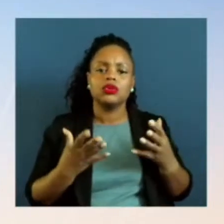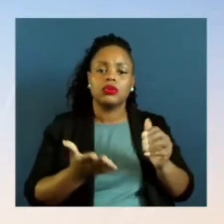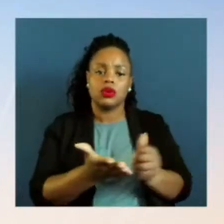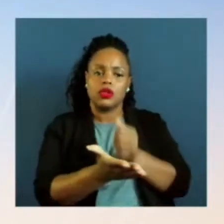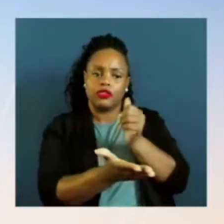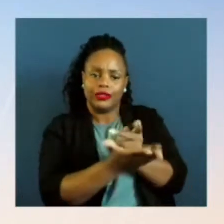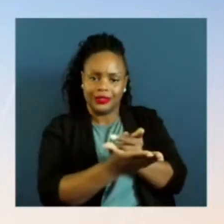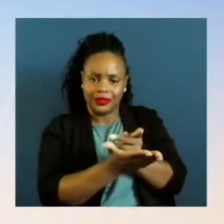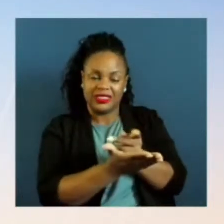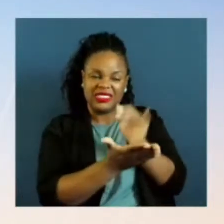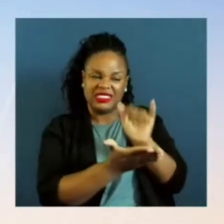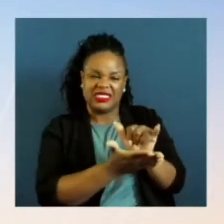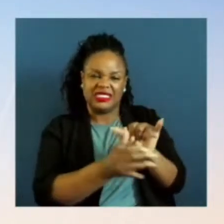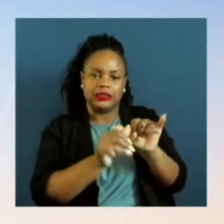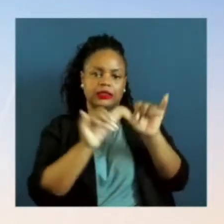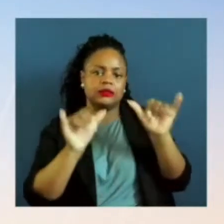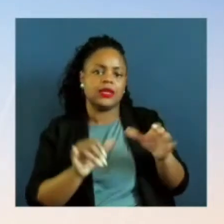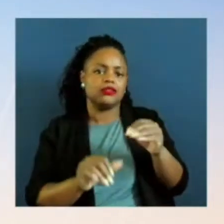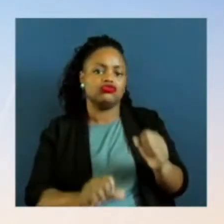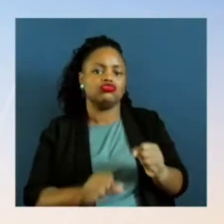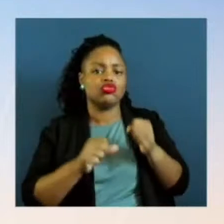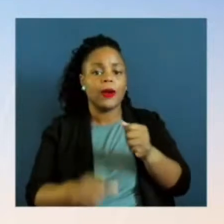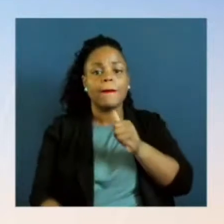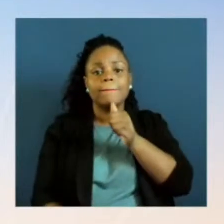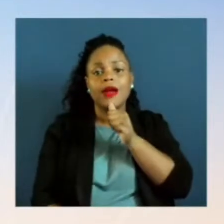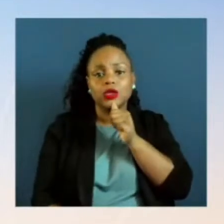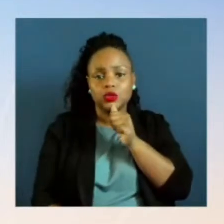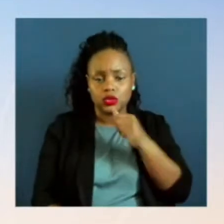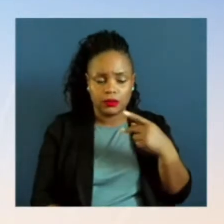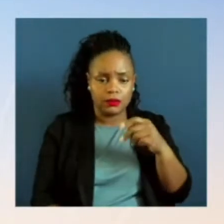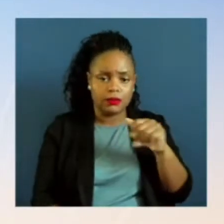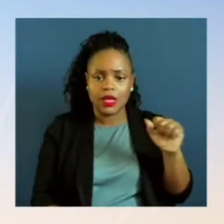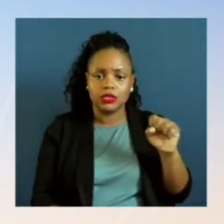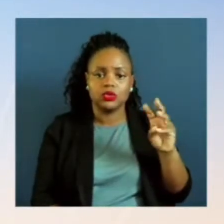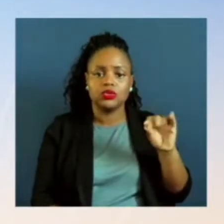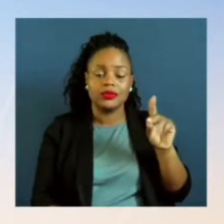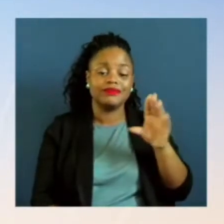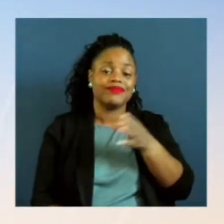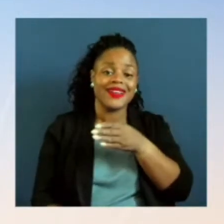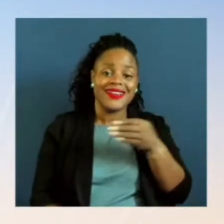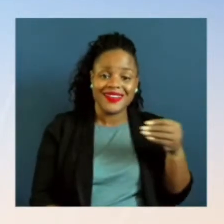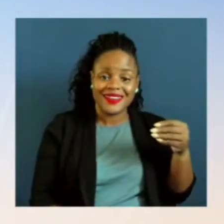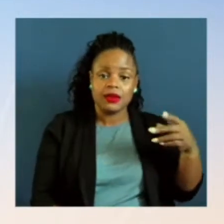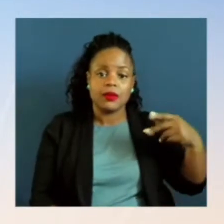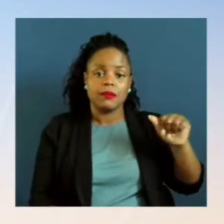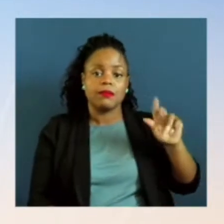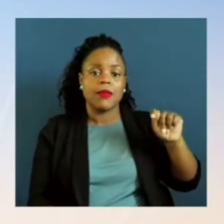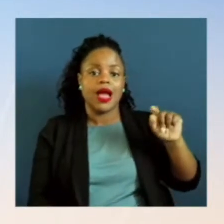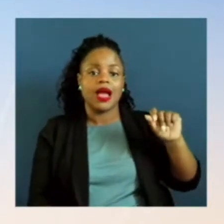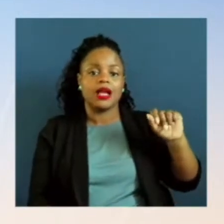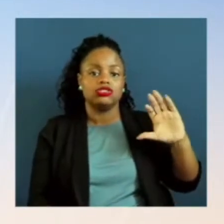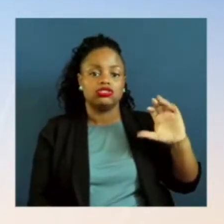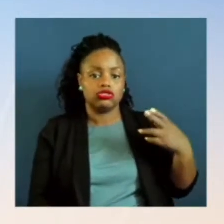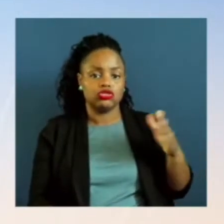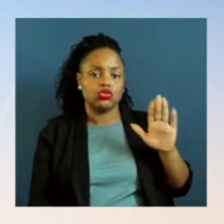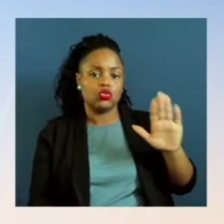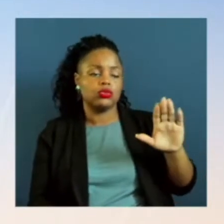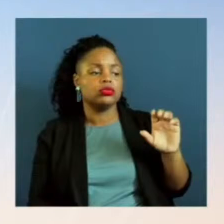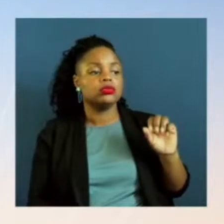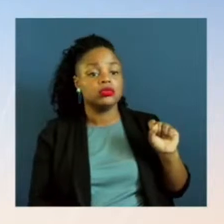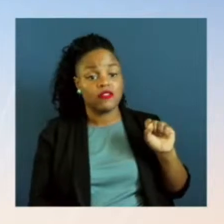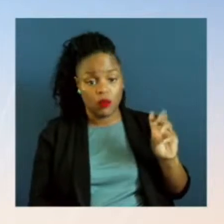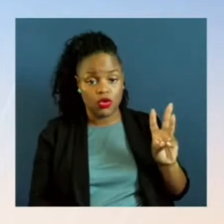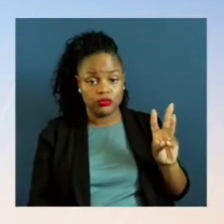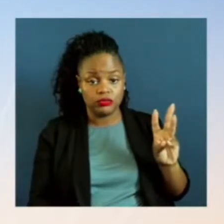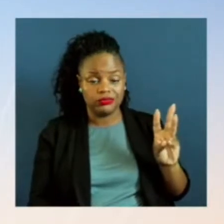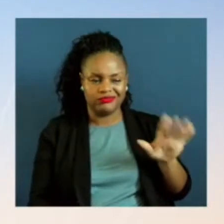And then, of course, patching the software that's most important. Thank you. Go ahead, last one. I wanted to ask what you and your team are